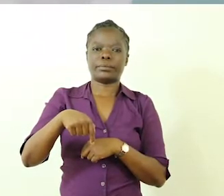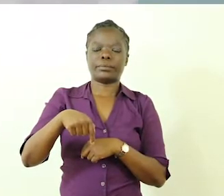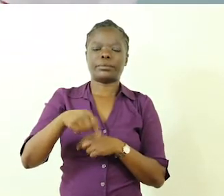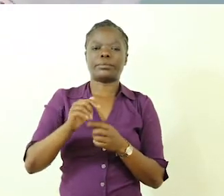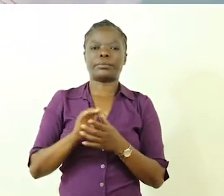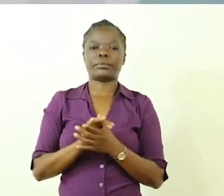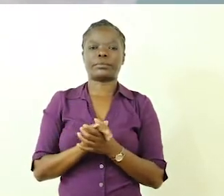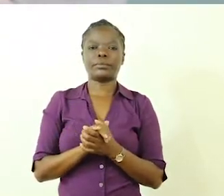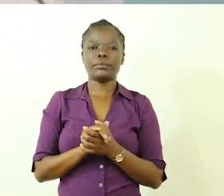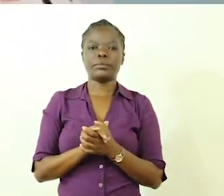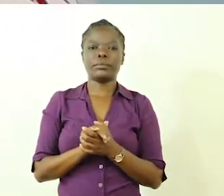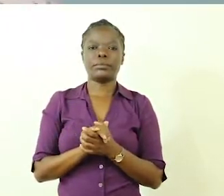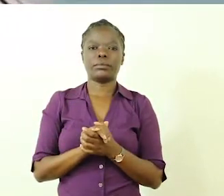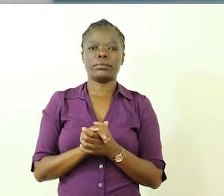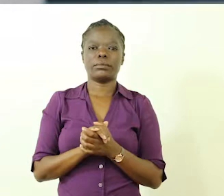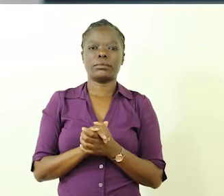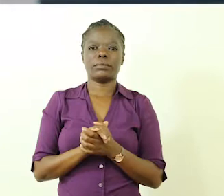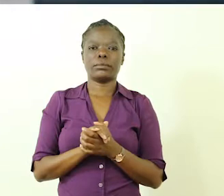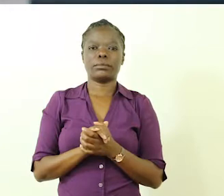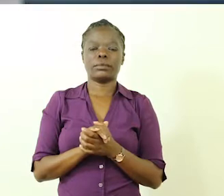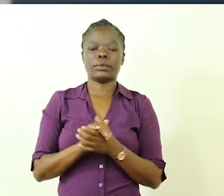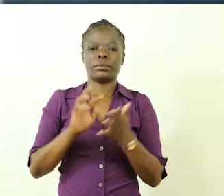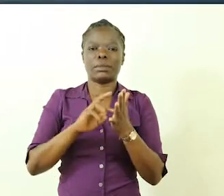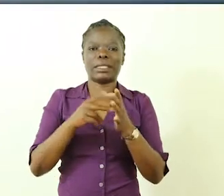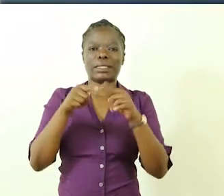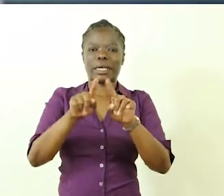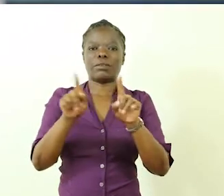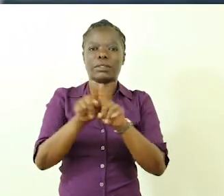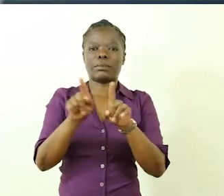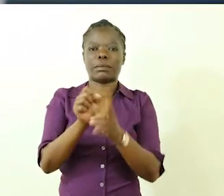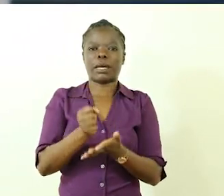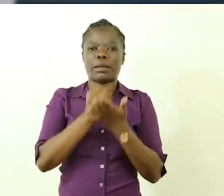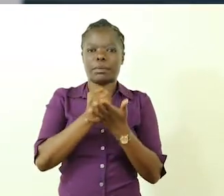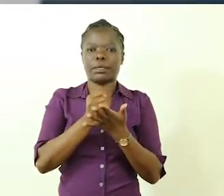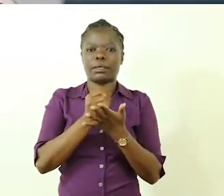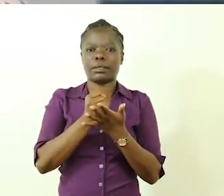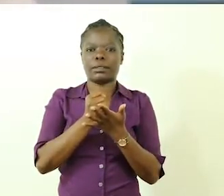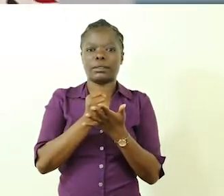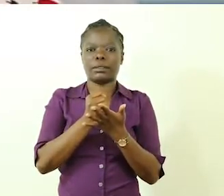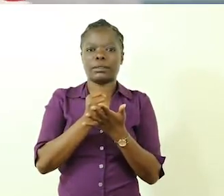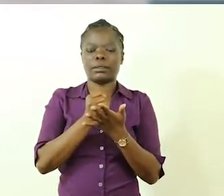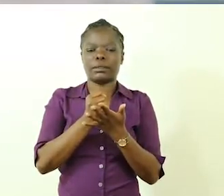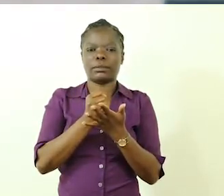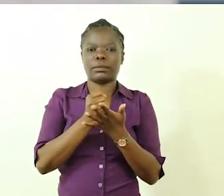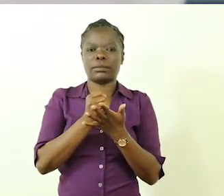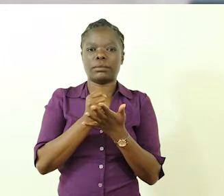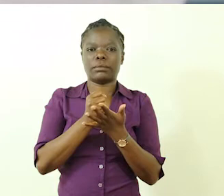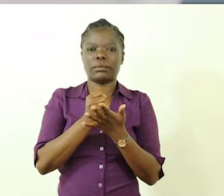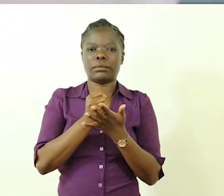that way, back. You can see it's even helping me to turn. Back.